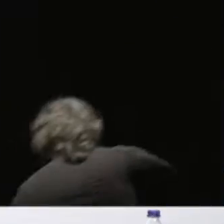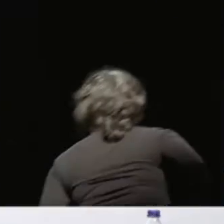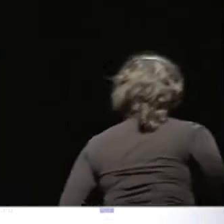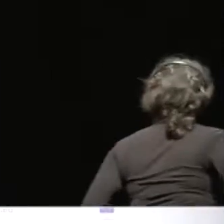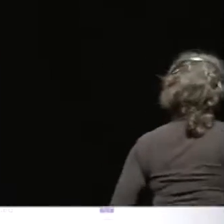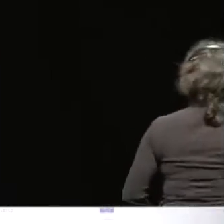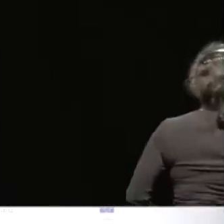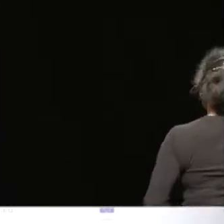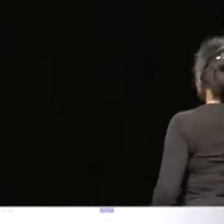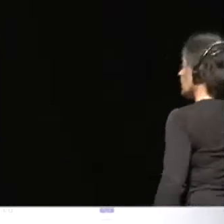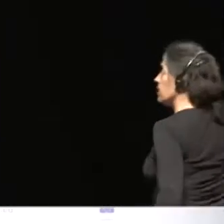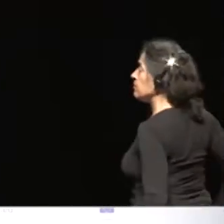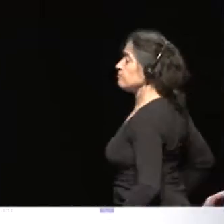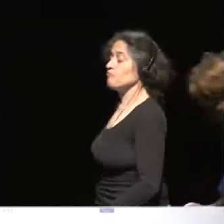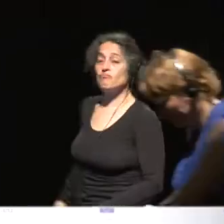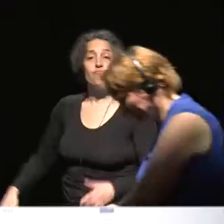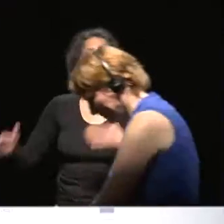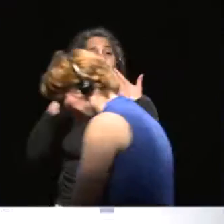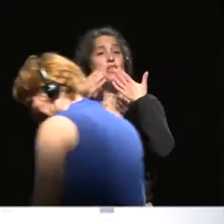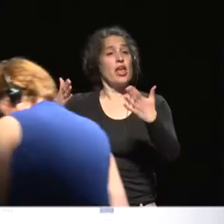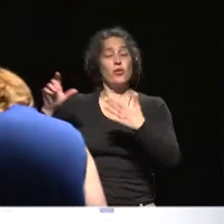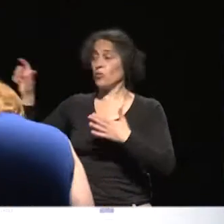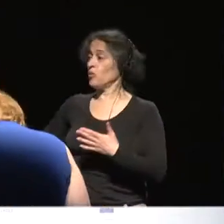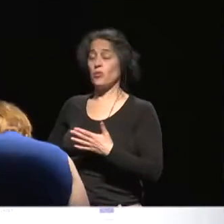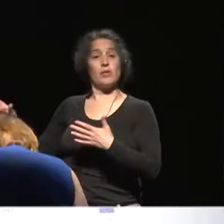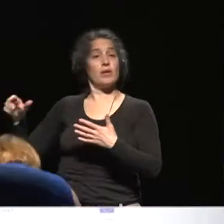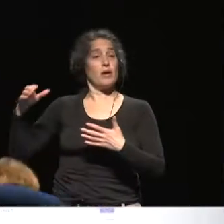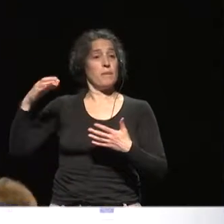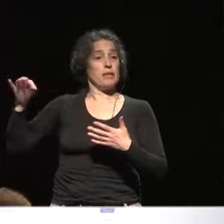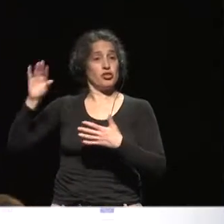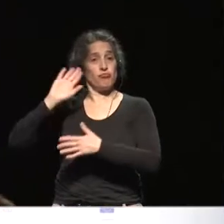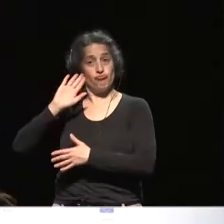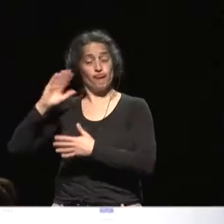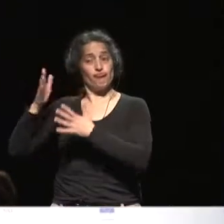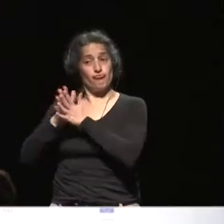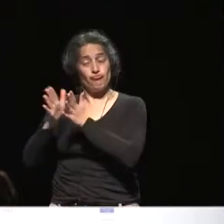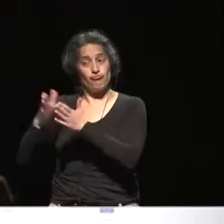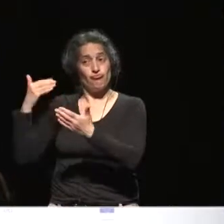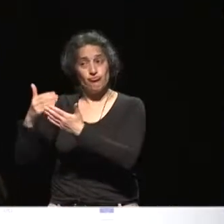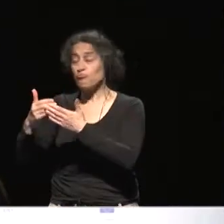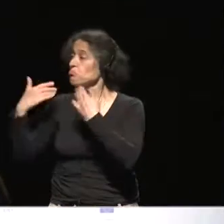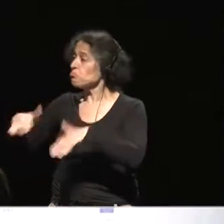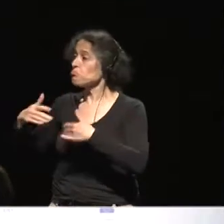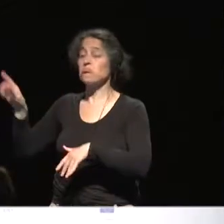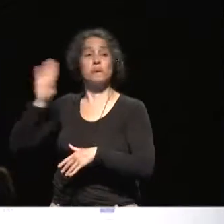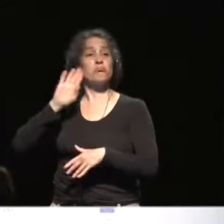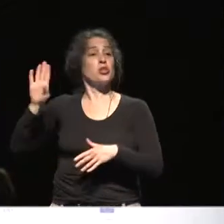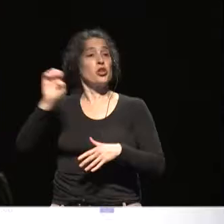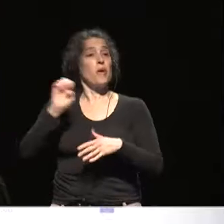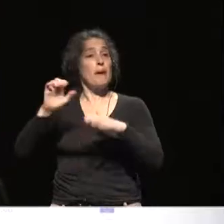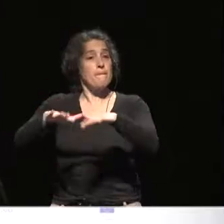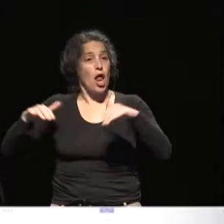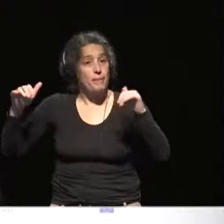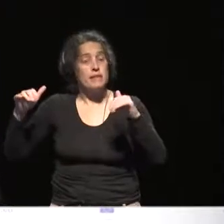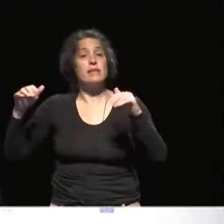Thank you, Minister, for that. We heard the voice of the voices, actually, of the European Parliament, of the